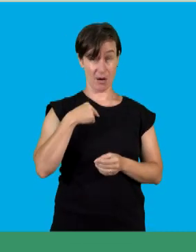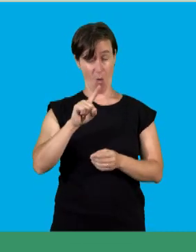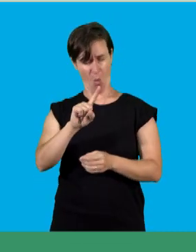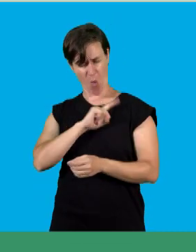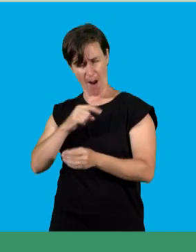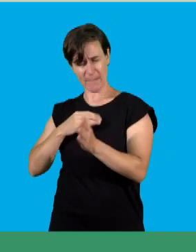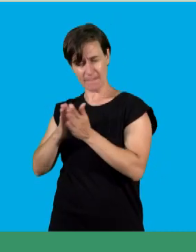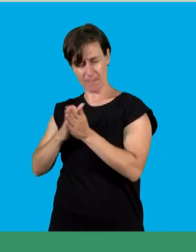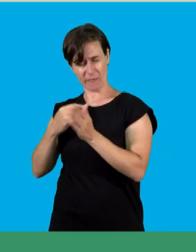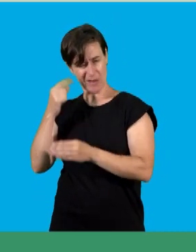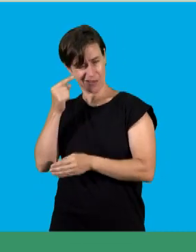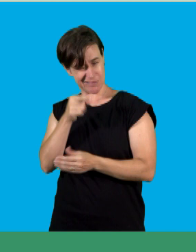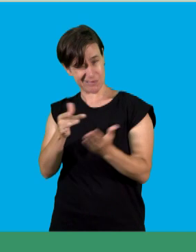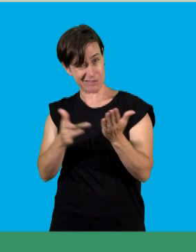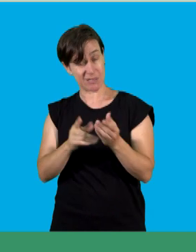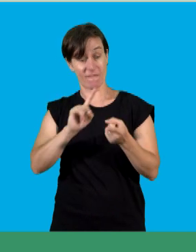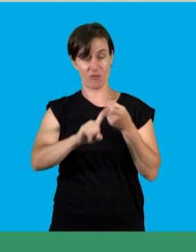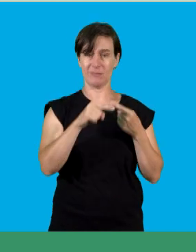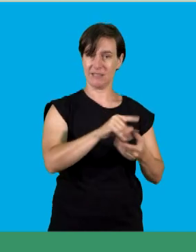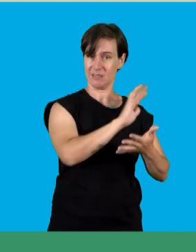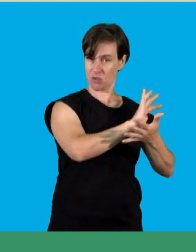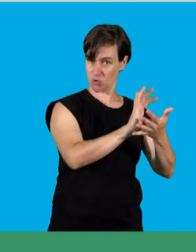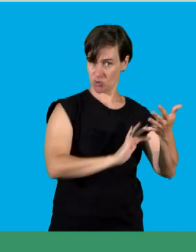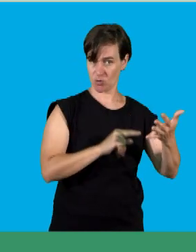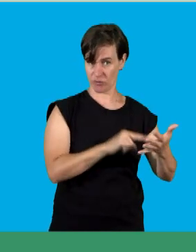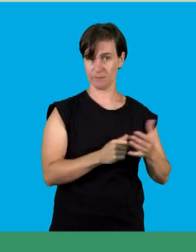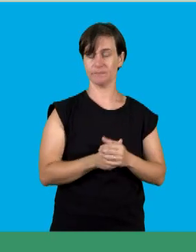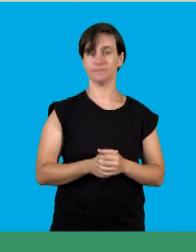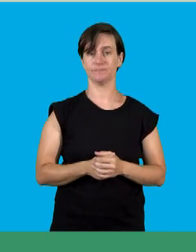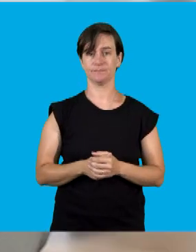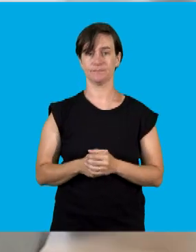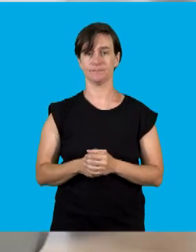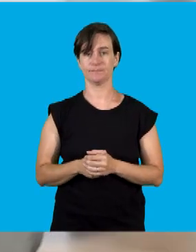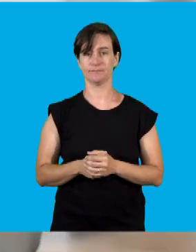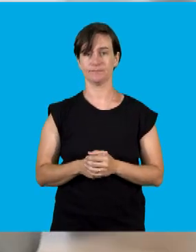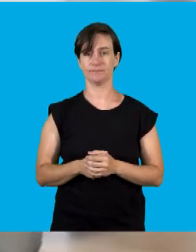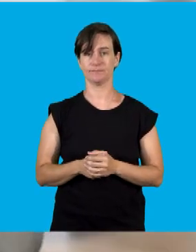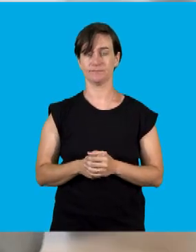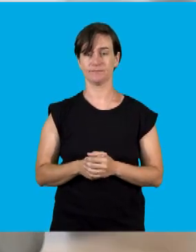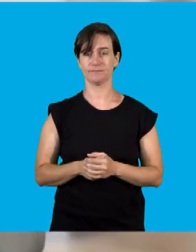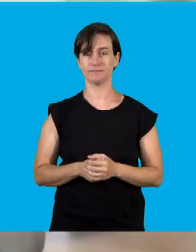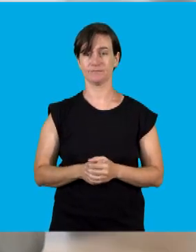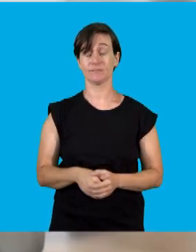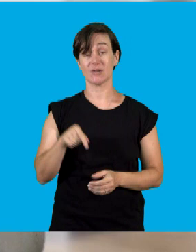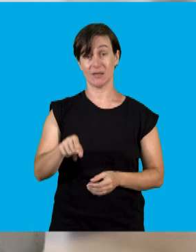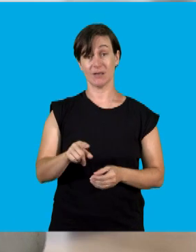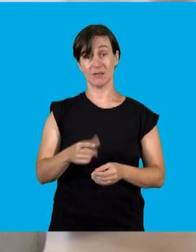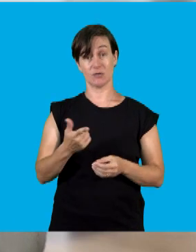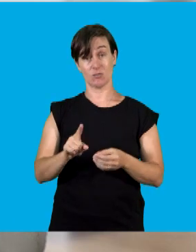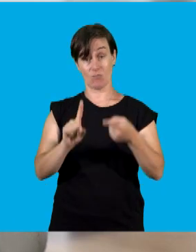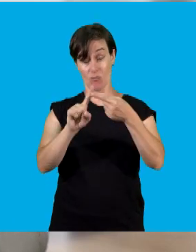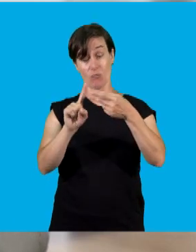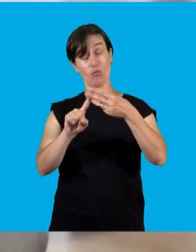was used rather, by NL or NGN Limited. All right, as mentioned, these are